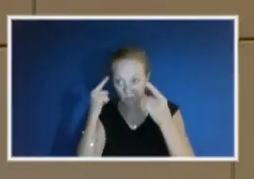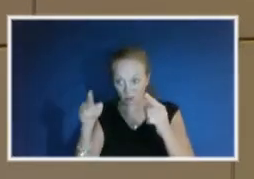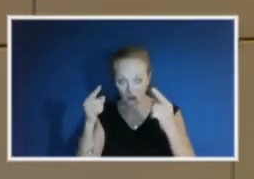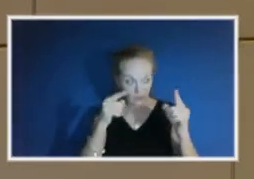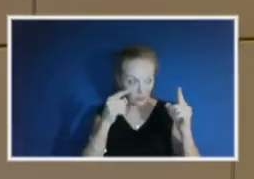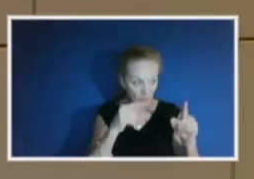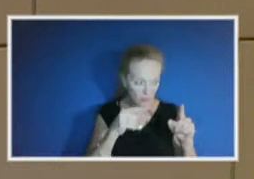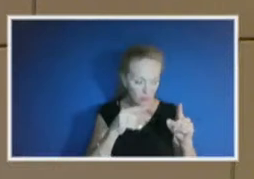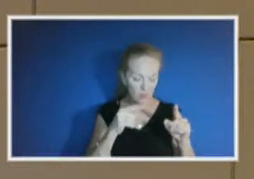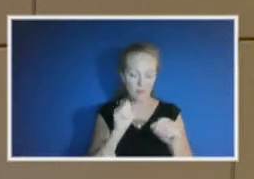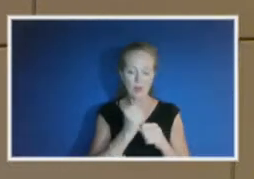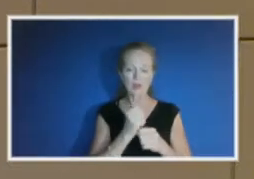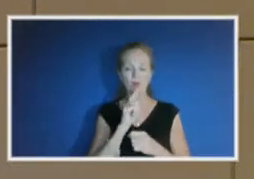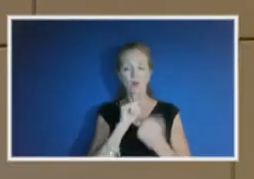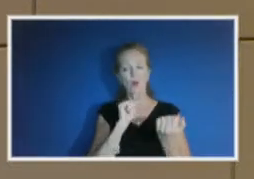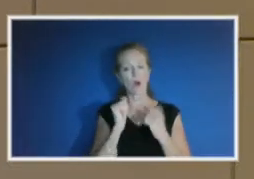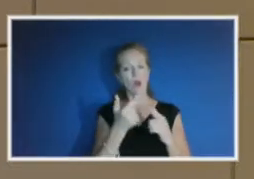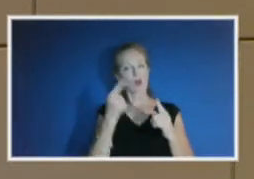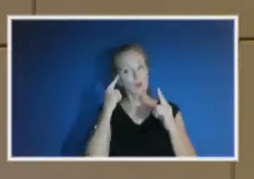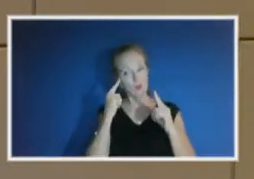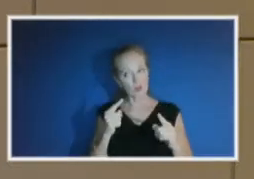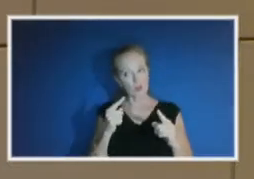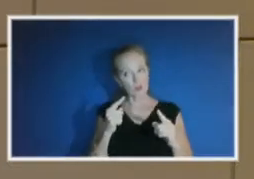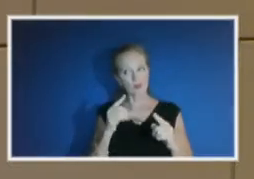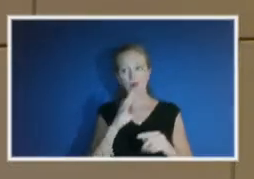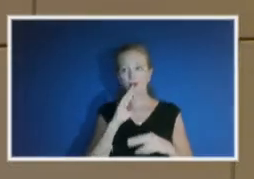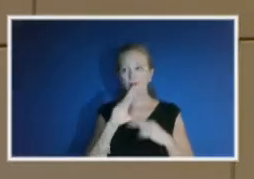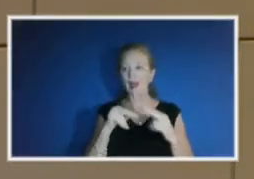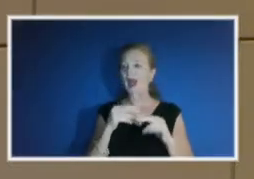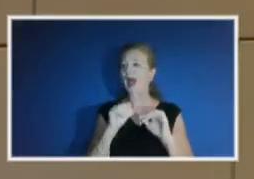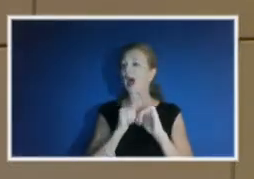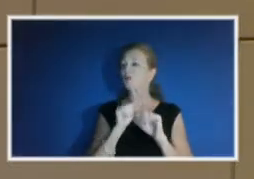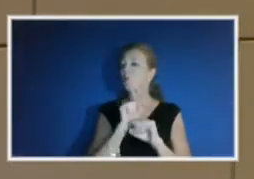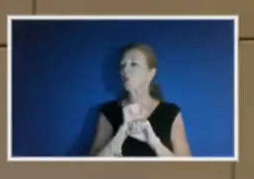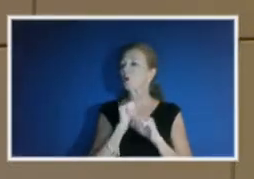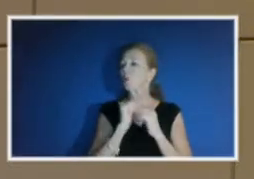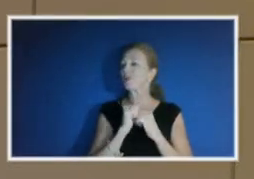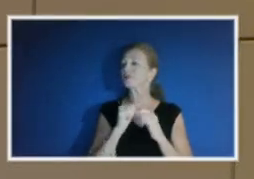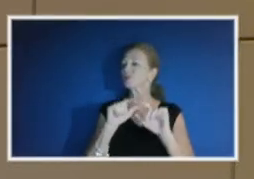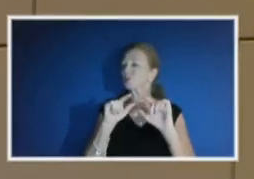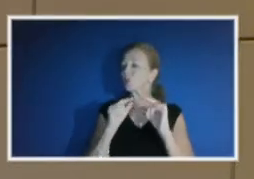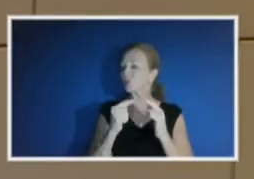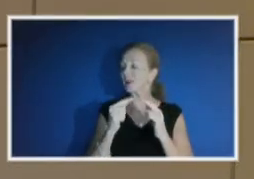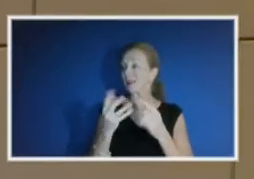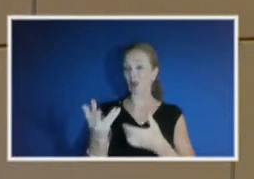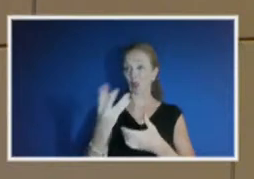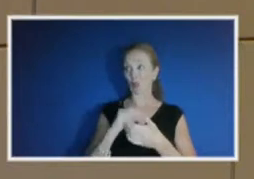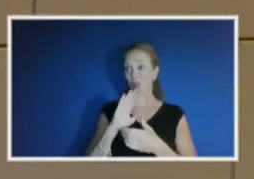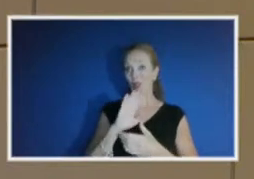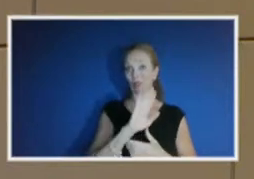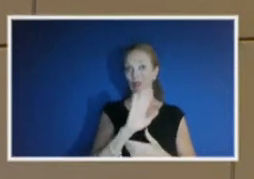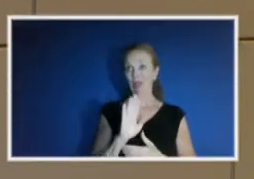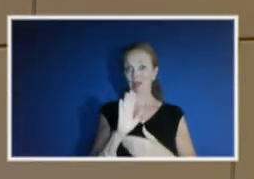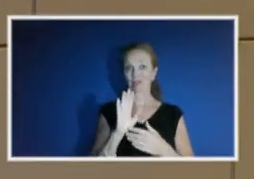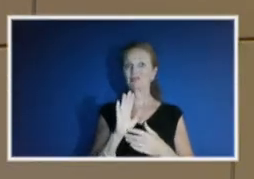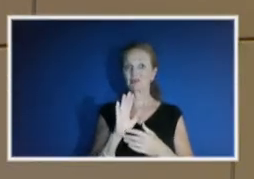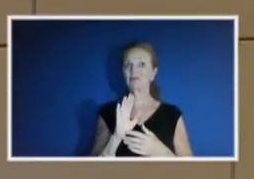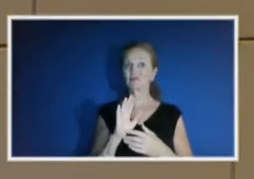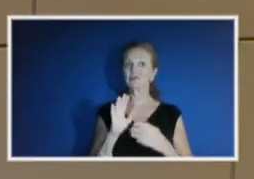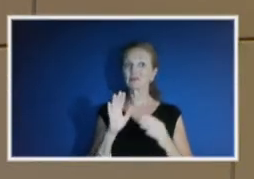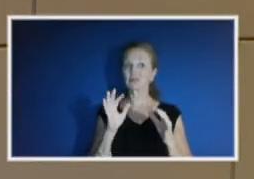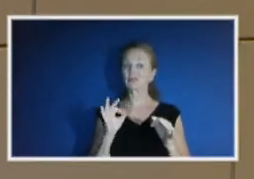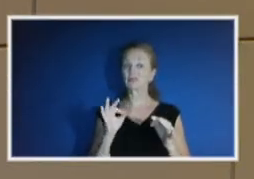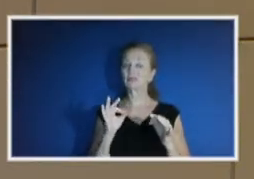understands that what we're doing is talking about how do we work with this group and include their decision-making and conversation in it. I don't